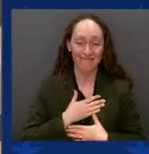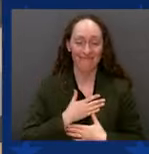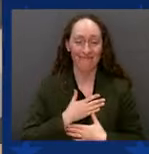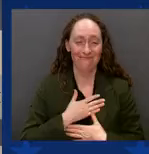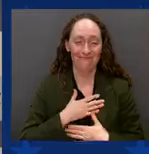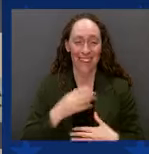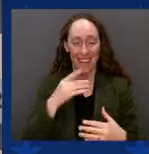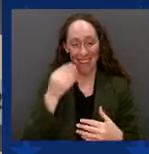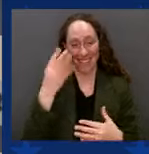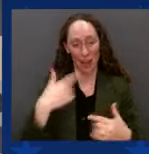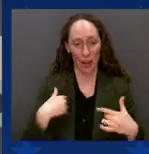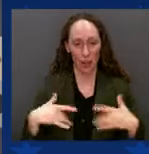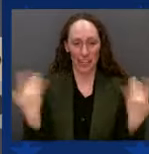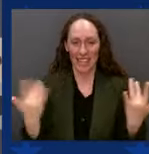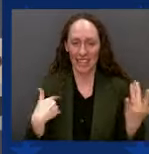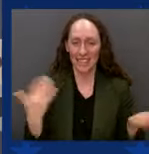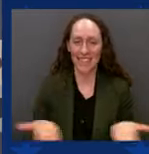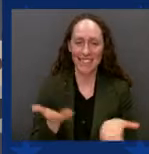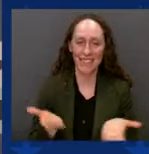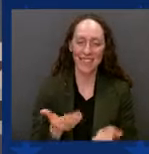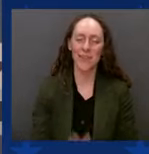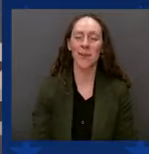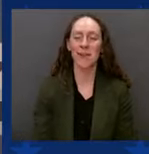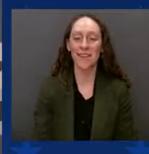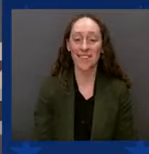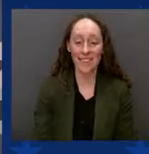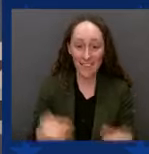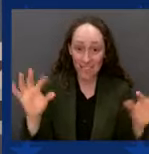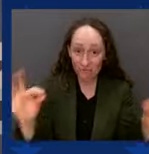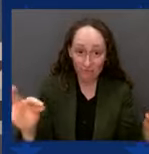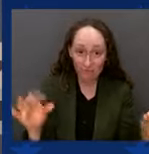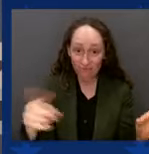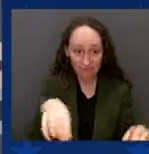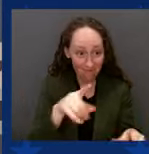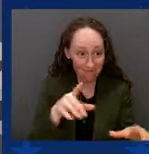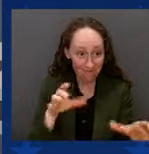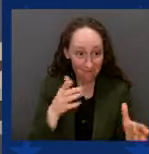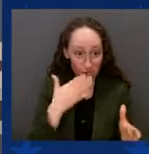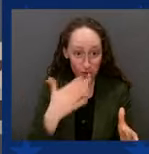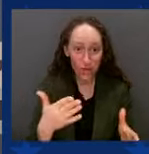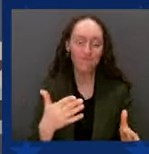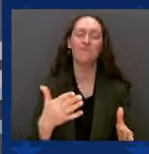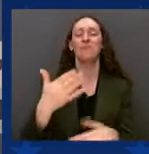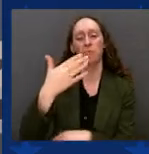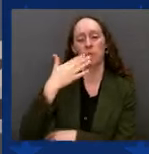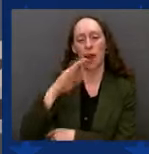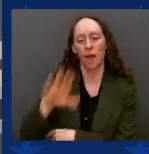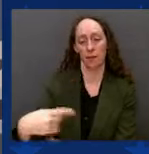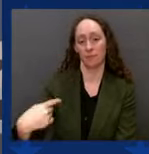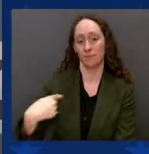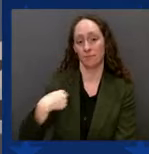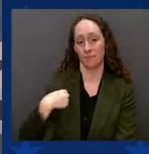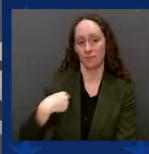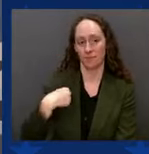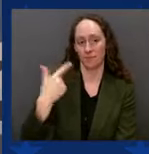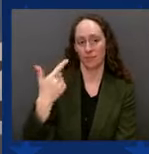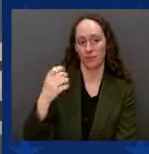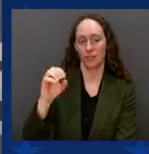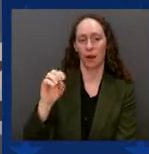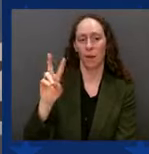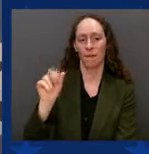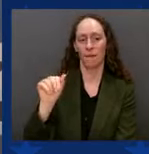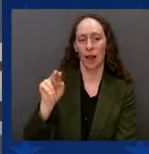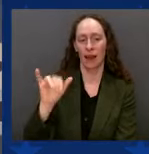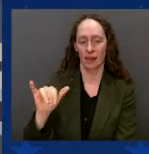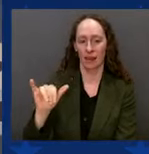Hey, how y'all doing? Good afternoon. My name is Giovanni Brito Quinones. I'm a proud fourth-year drywall finishing apprentice